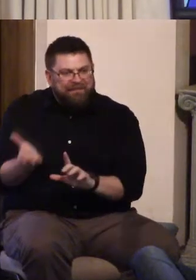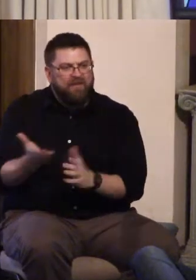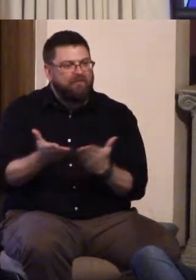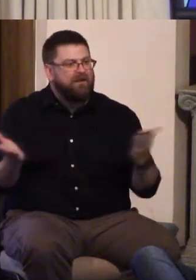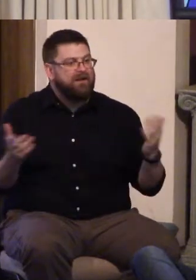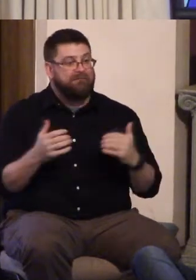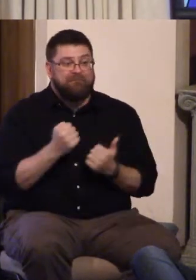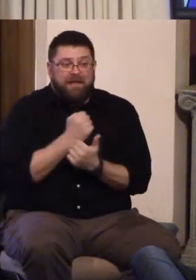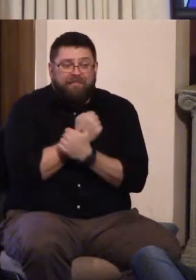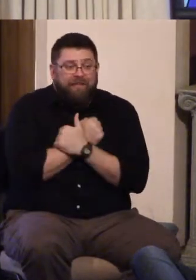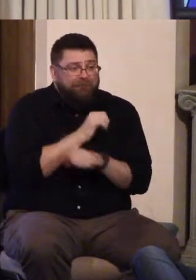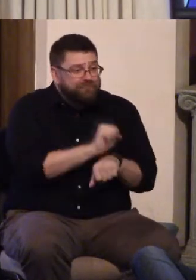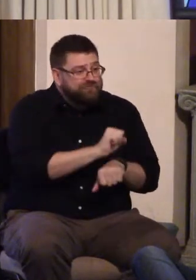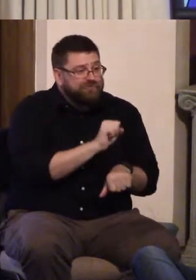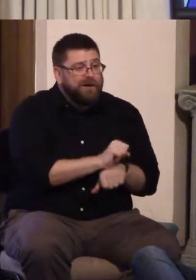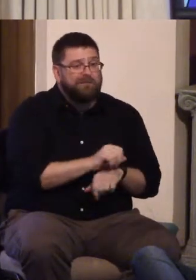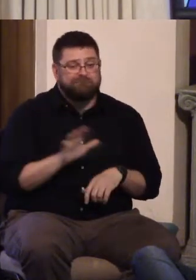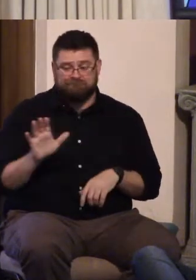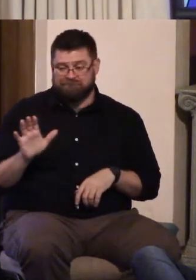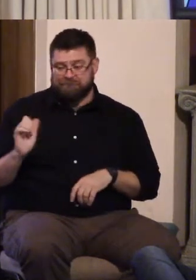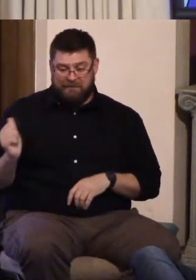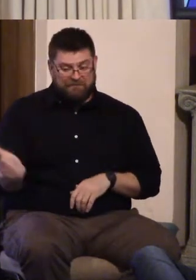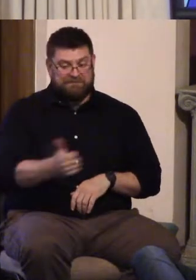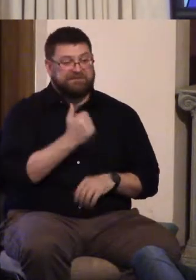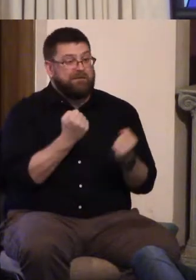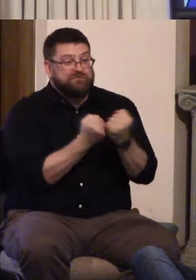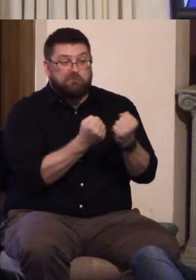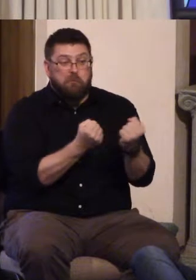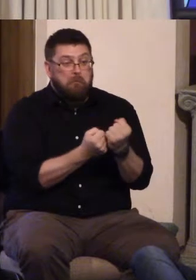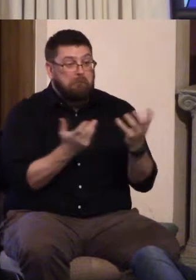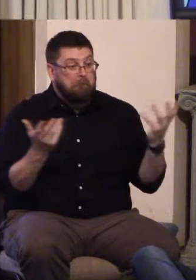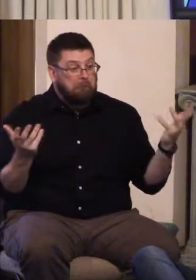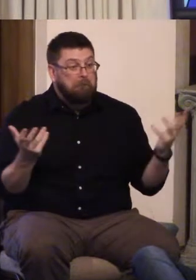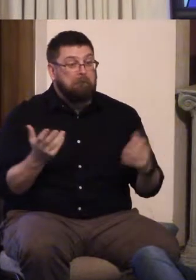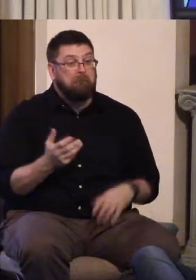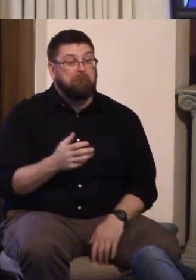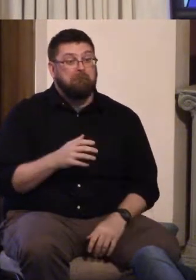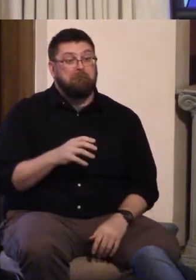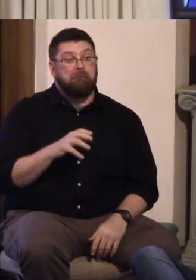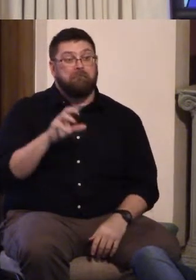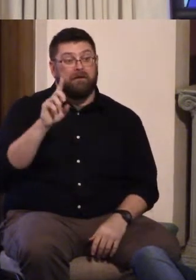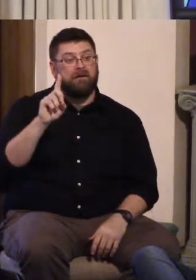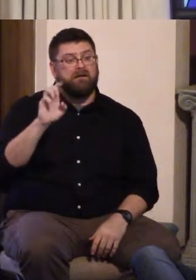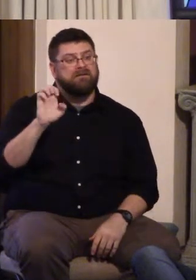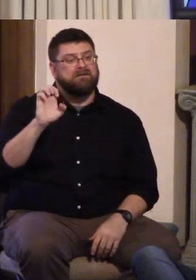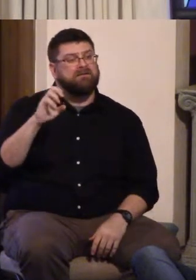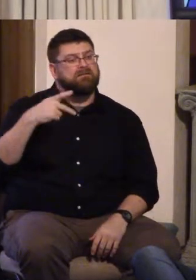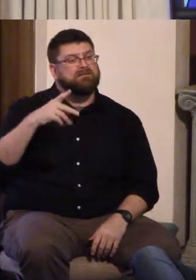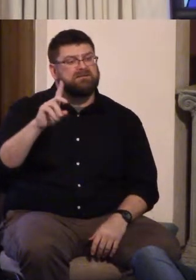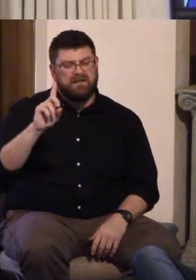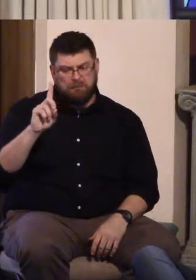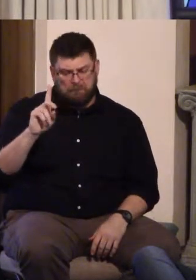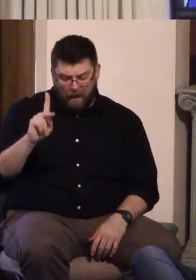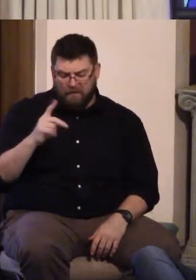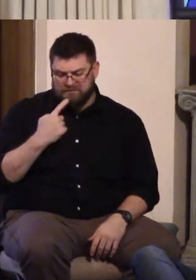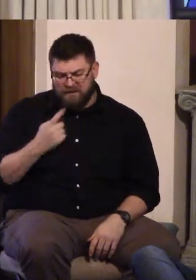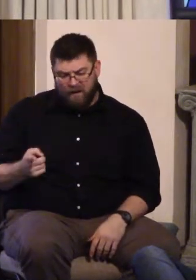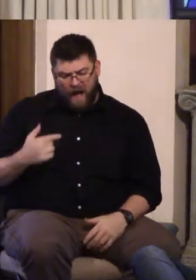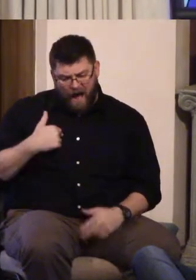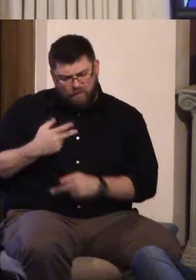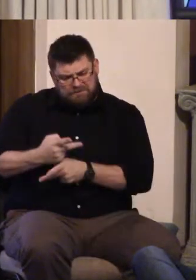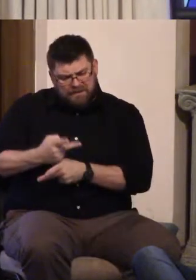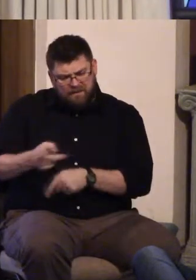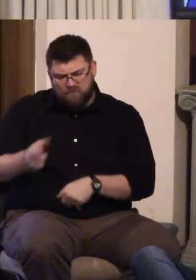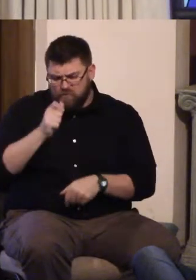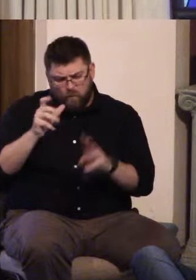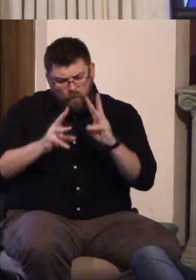became successful, did their thing, loved what they do, are very self-supporting. And he said to